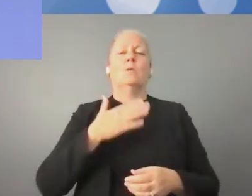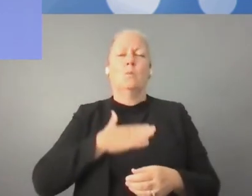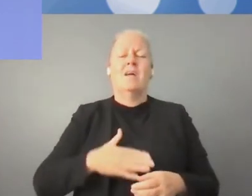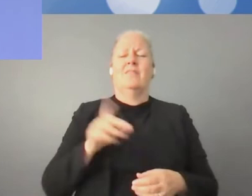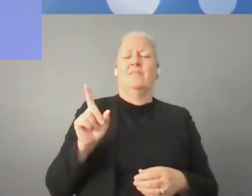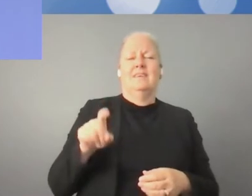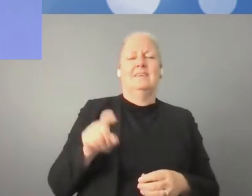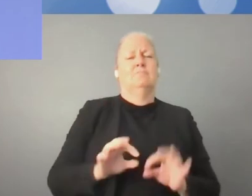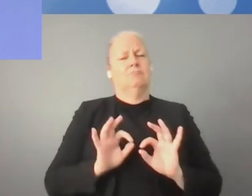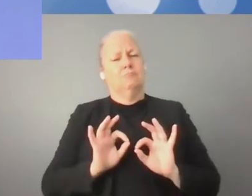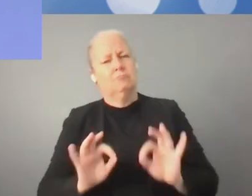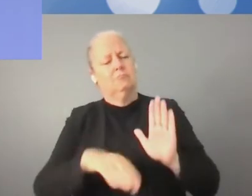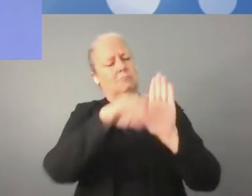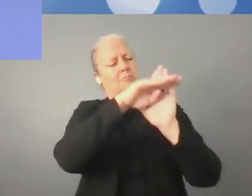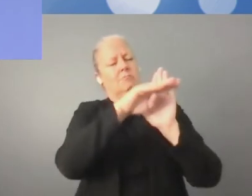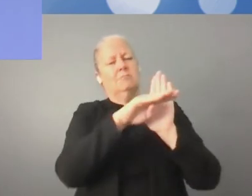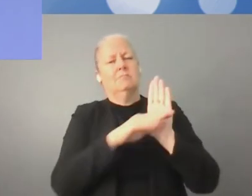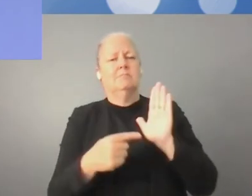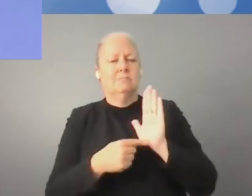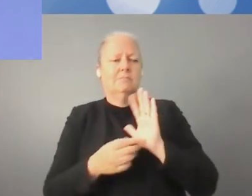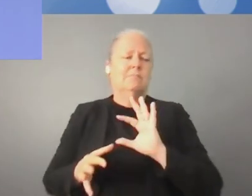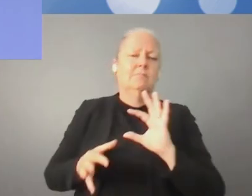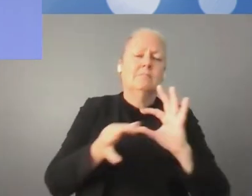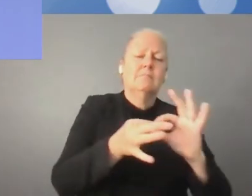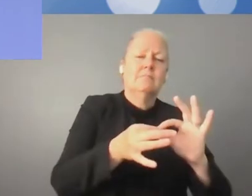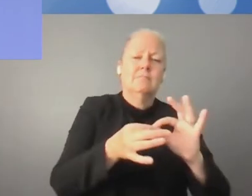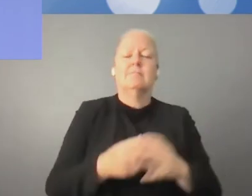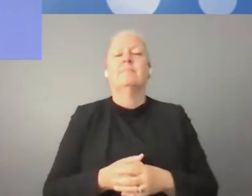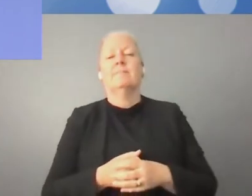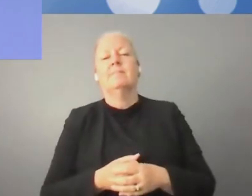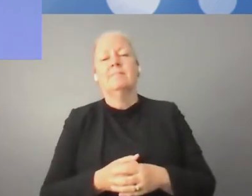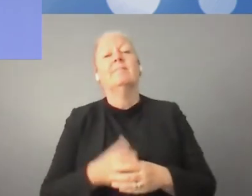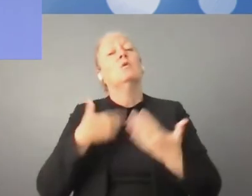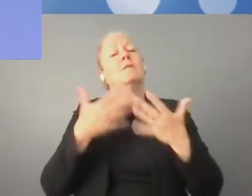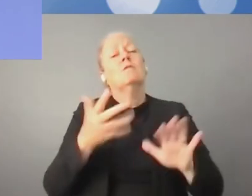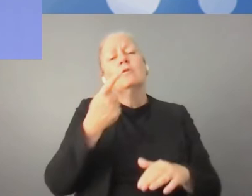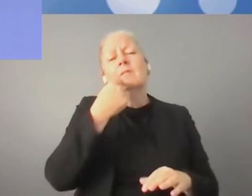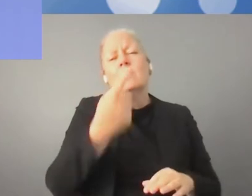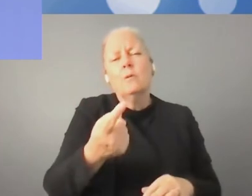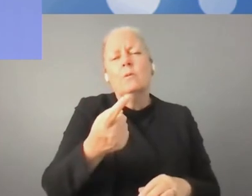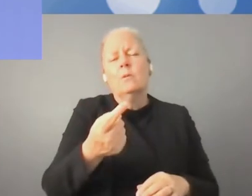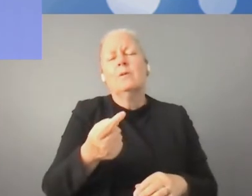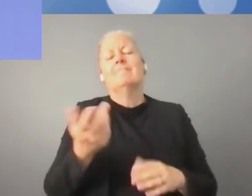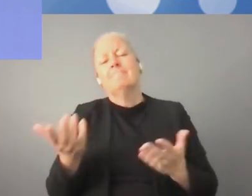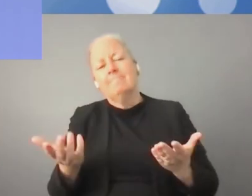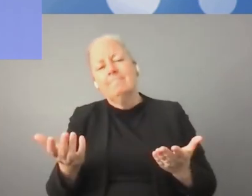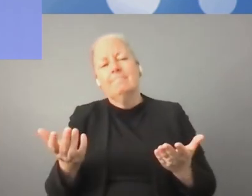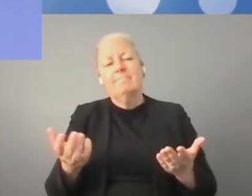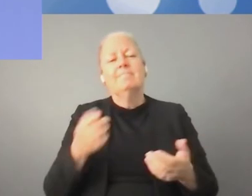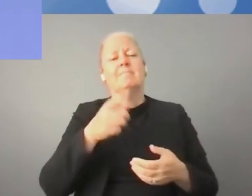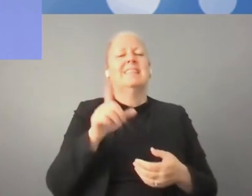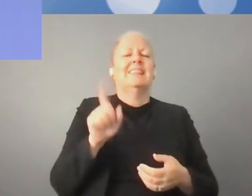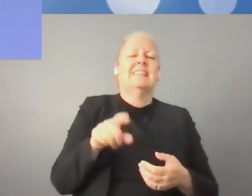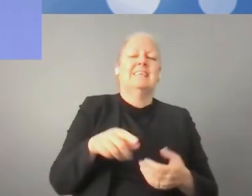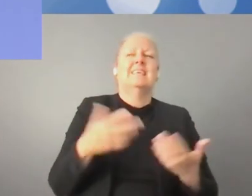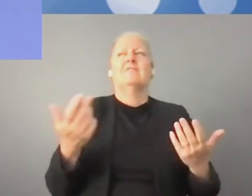non startup smes it's a different ballgame we've talked about that you need very much like ambassador verdier